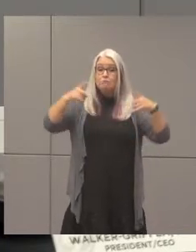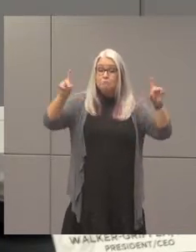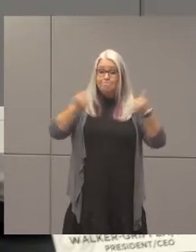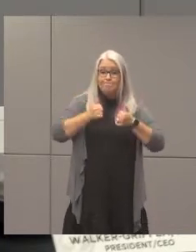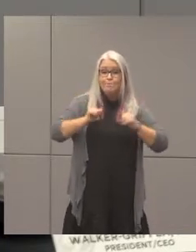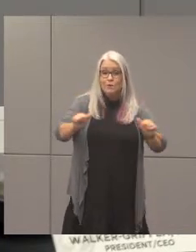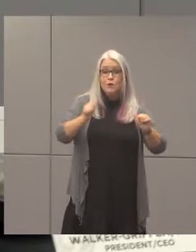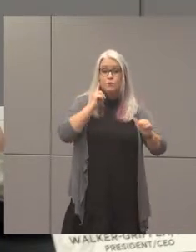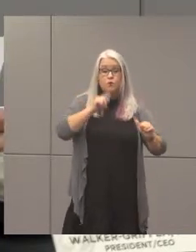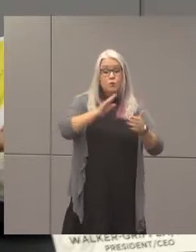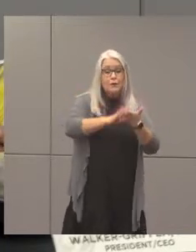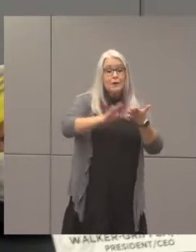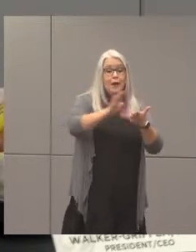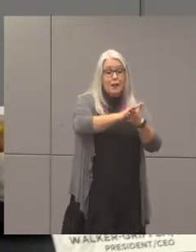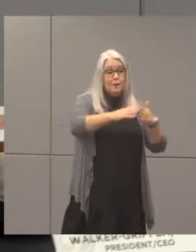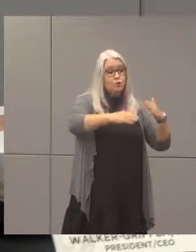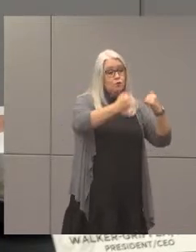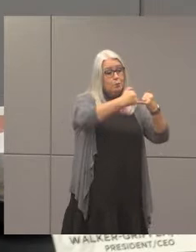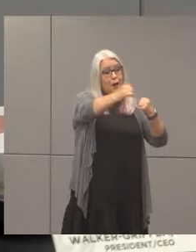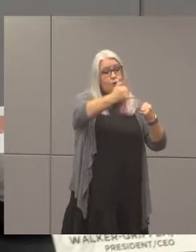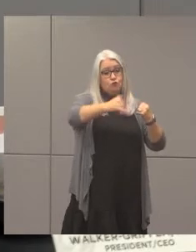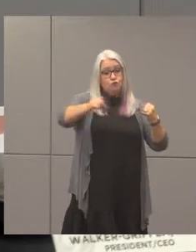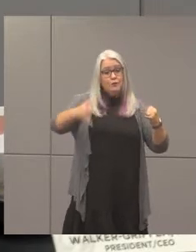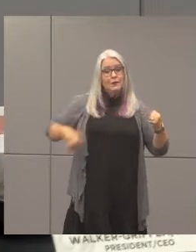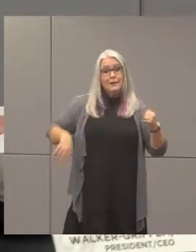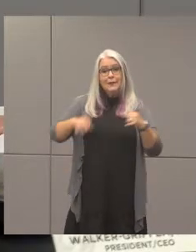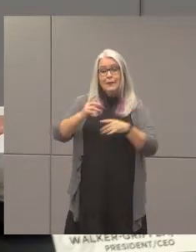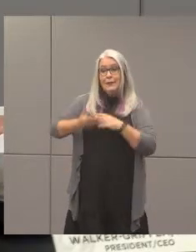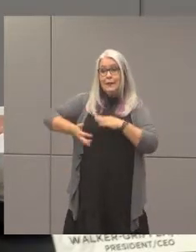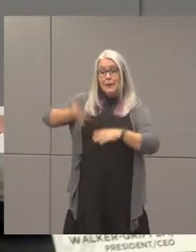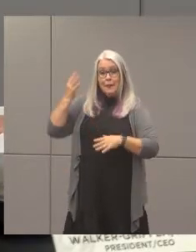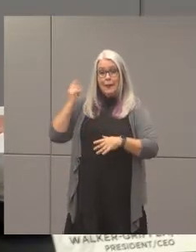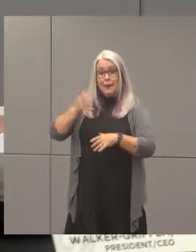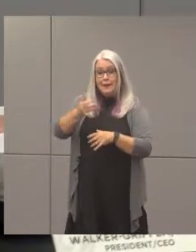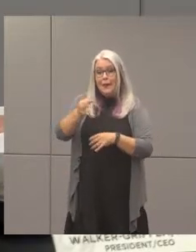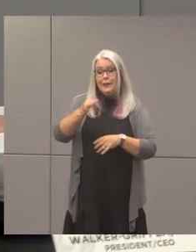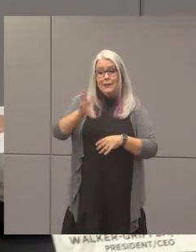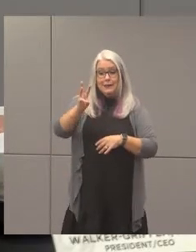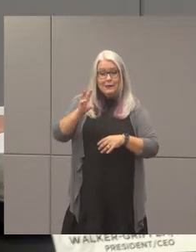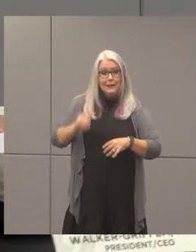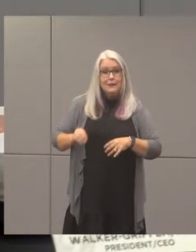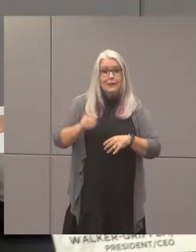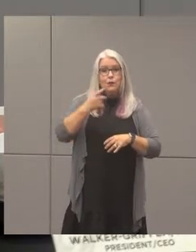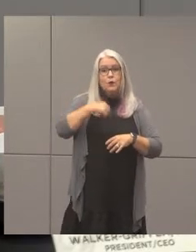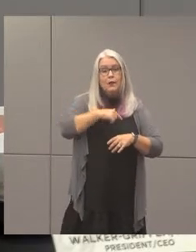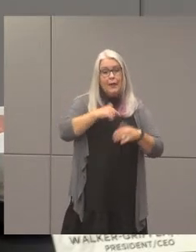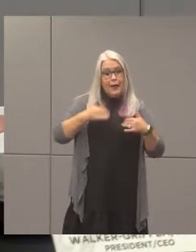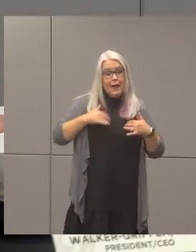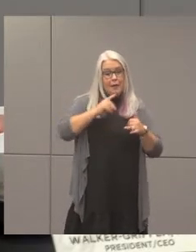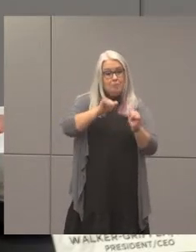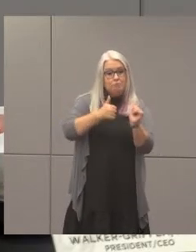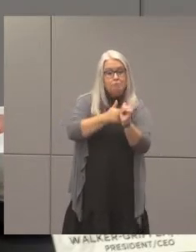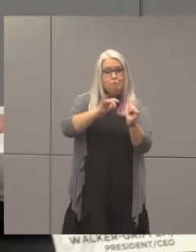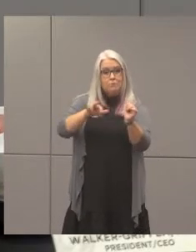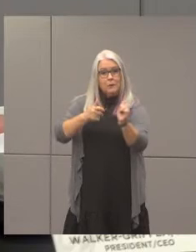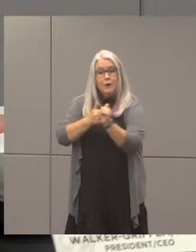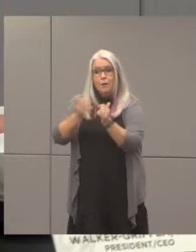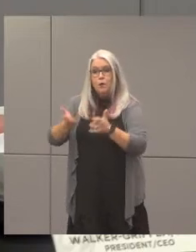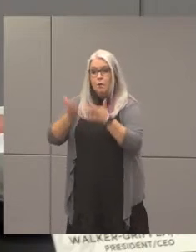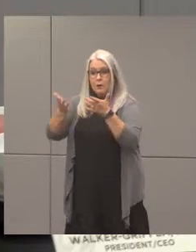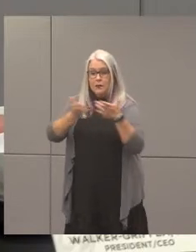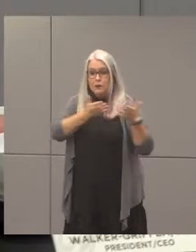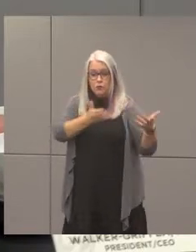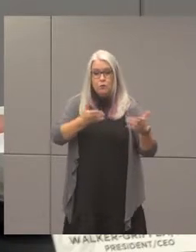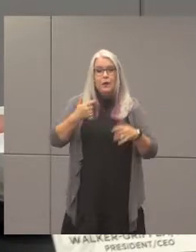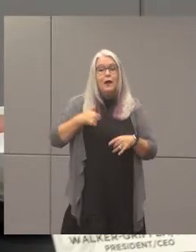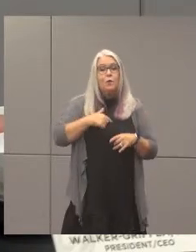college boundaries in the late 1960s, which required him to win back-to-back ballot proposition elections, which he did. I'll first report